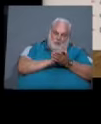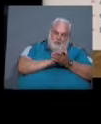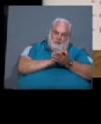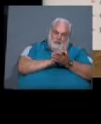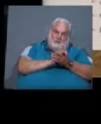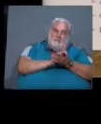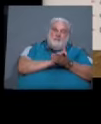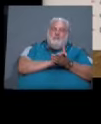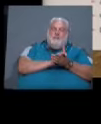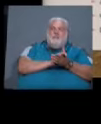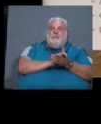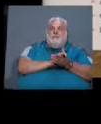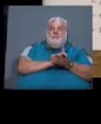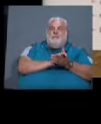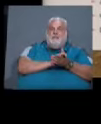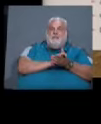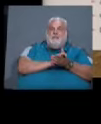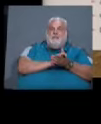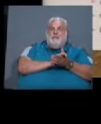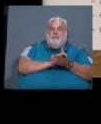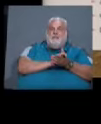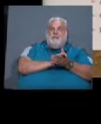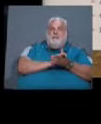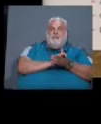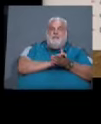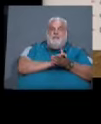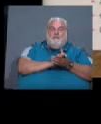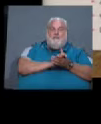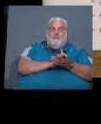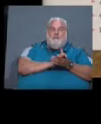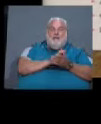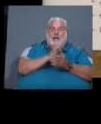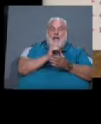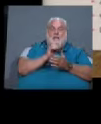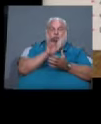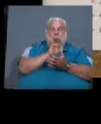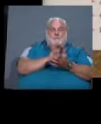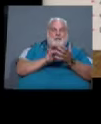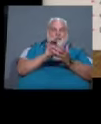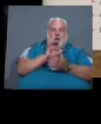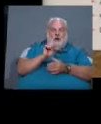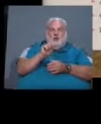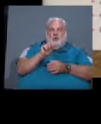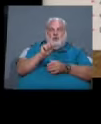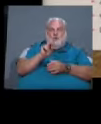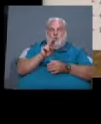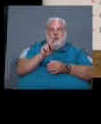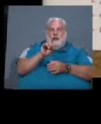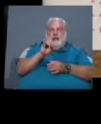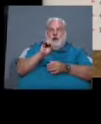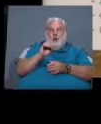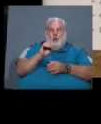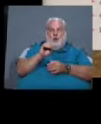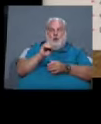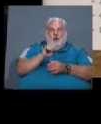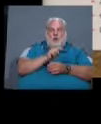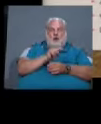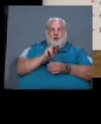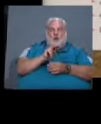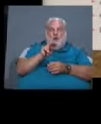a couple, like a married couple. They're a mixture of studio, 1, 2, and 3